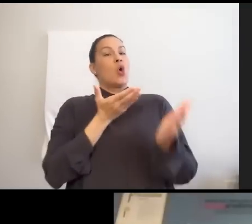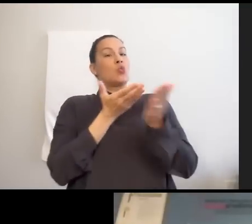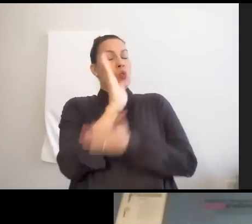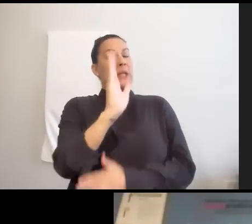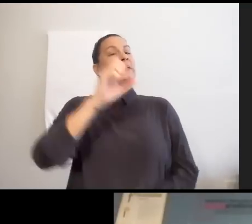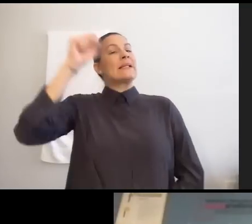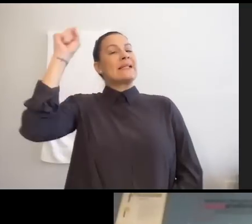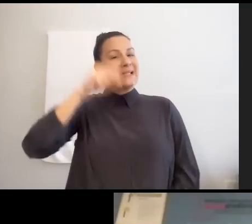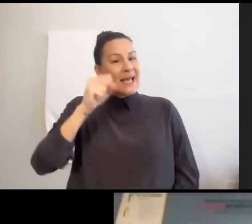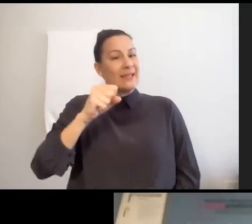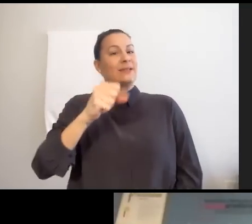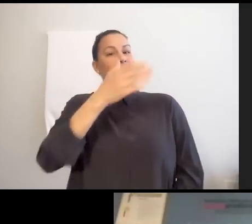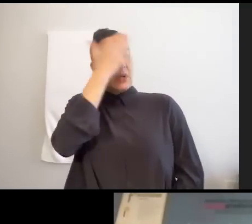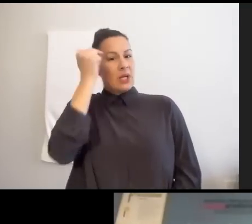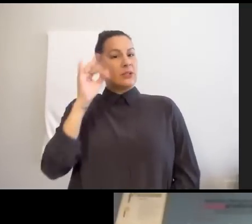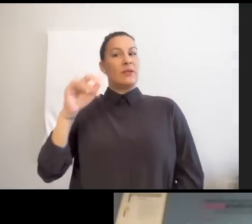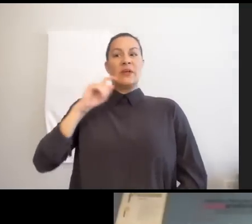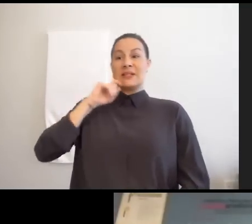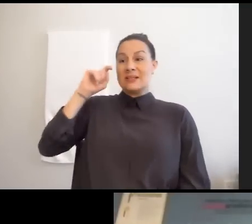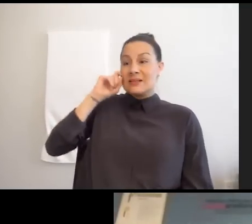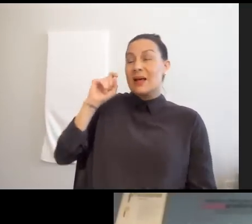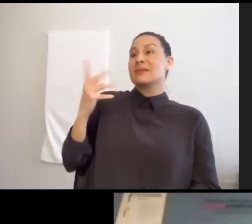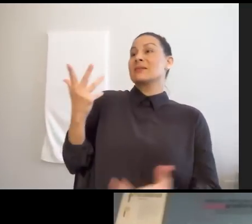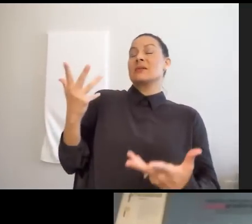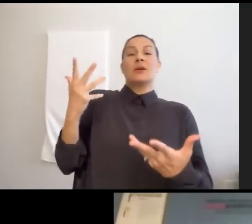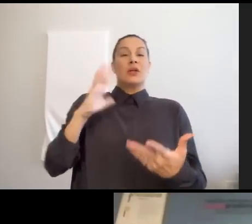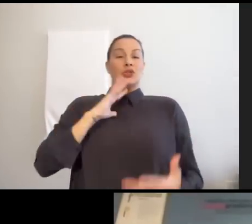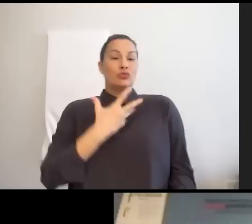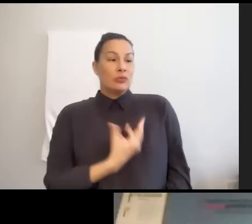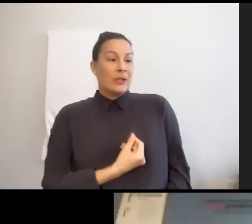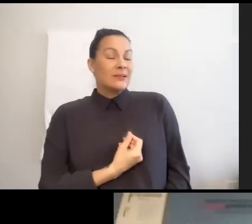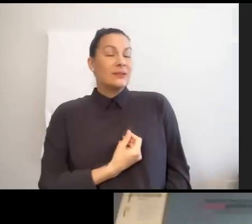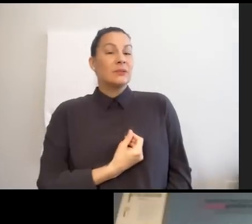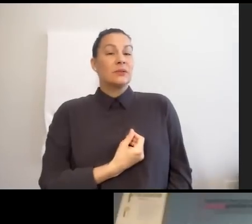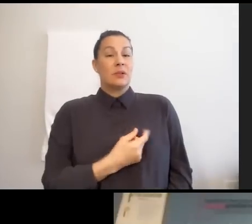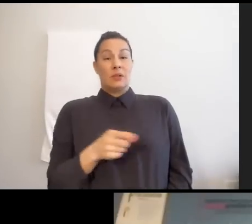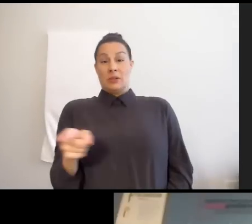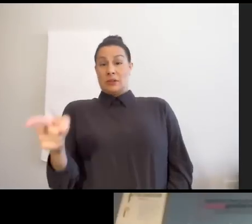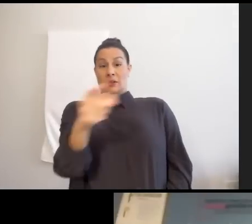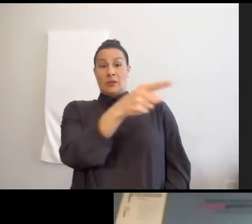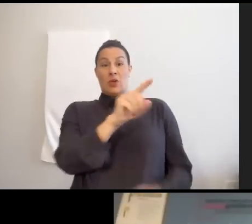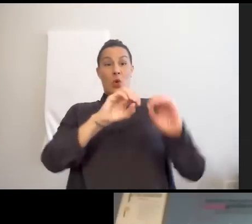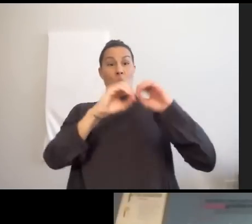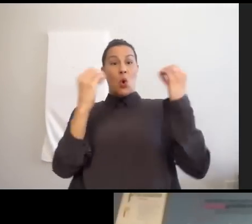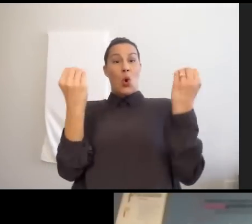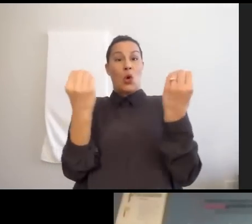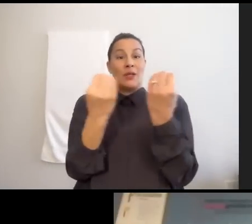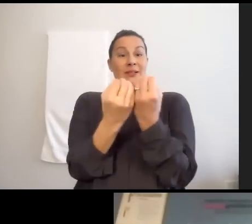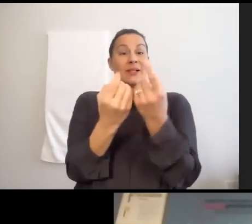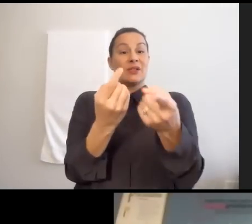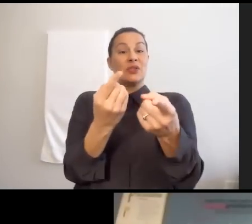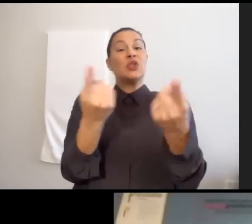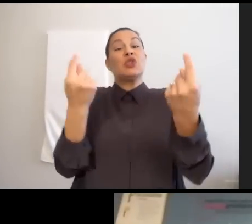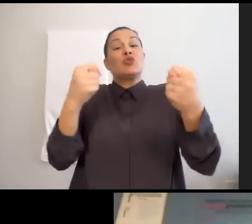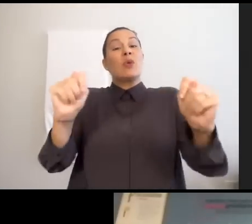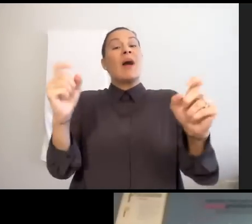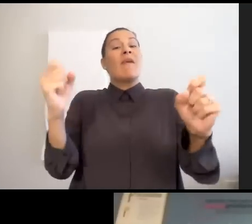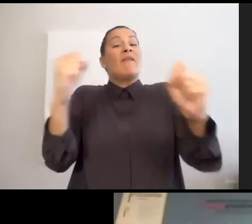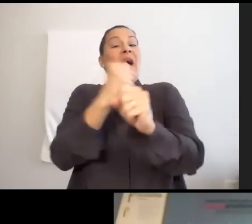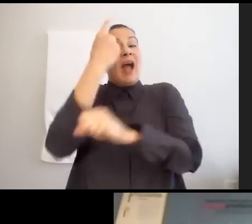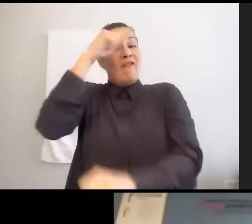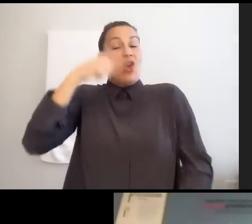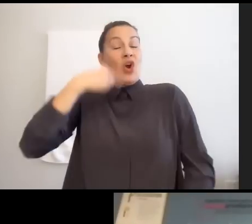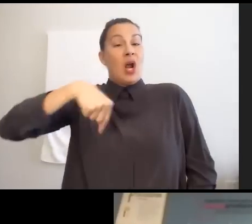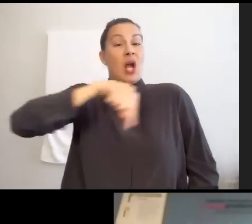people. And also to all of the organizations that are fighting on our behalf, you cannot fight on our behalf without us